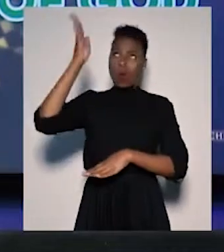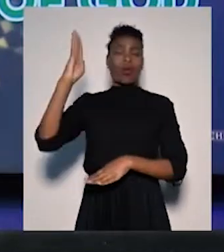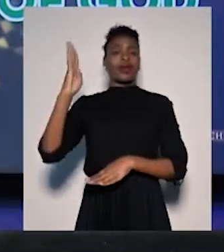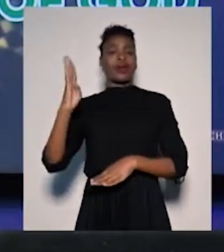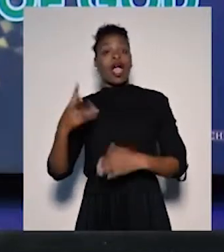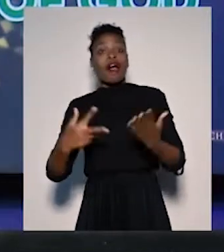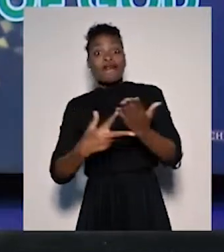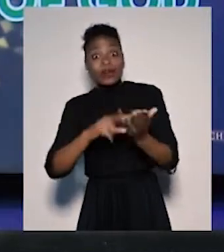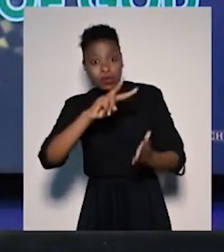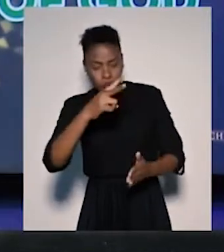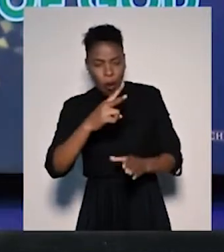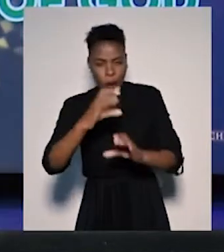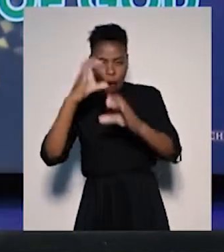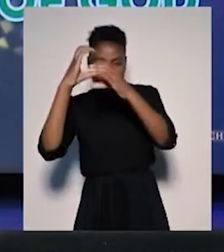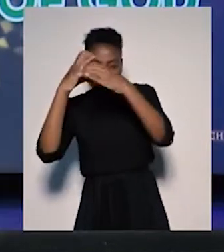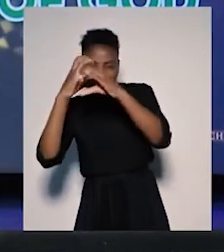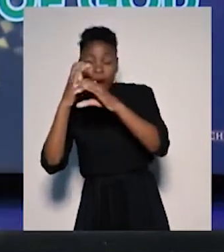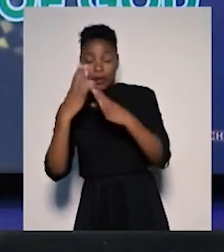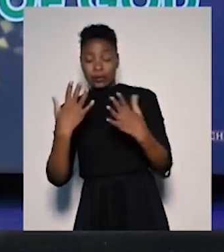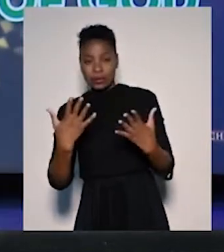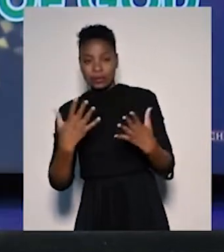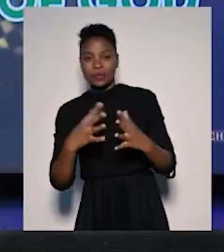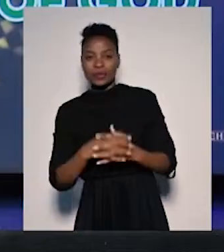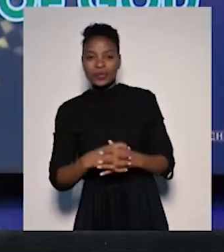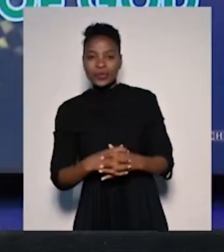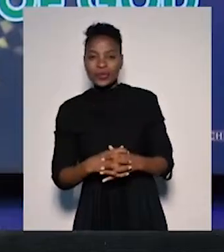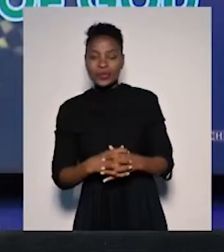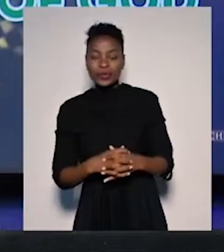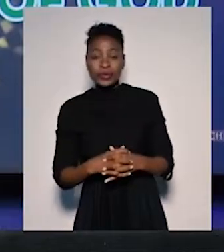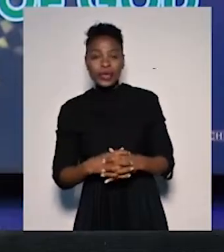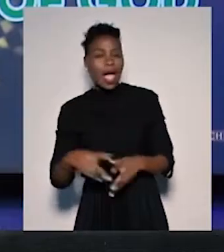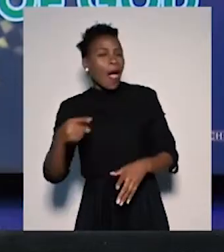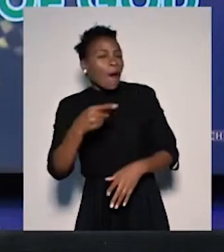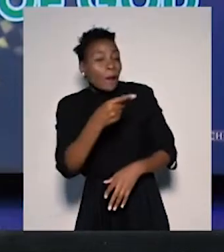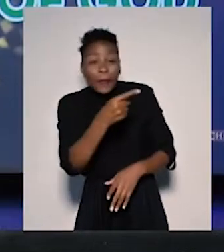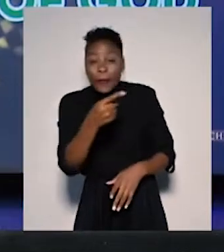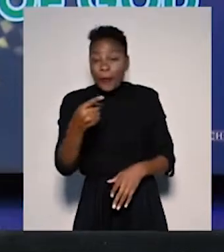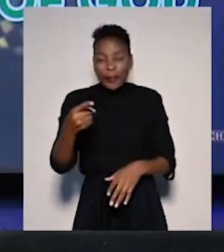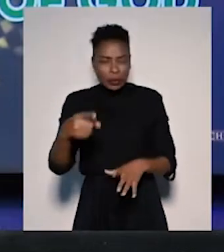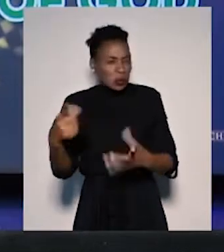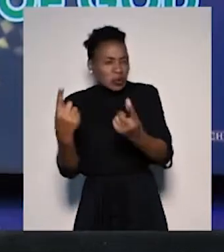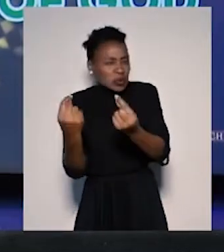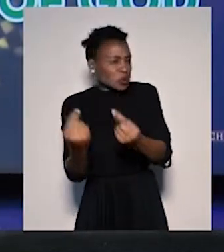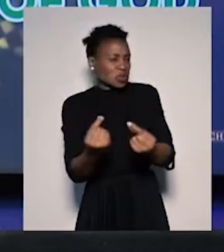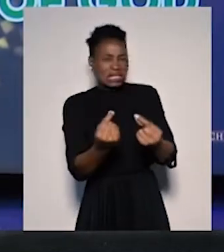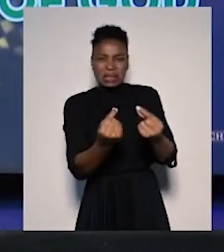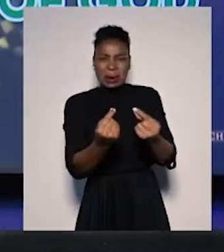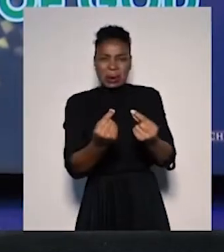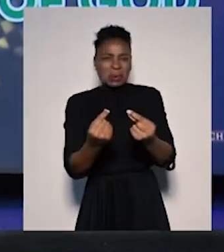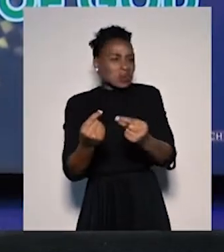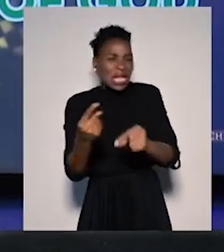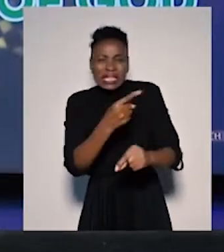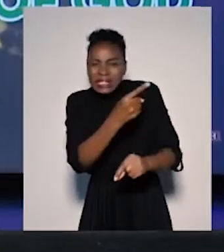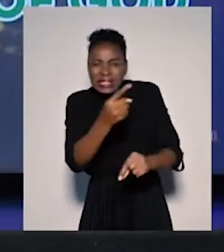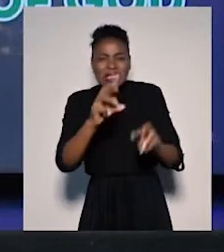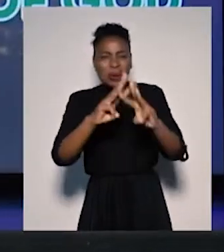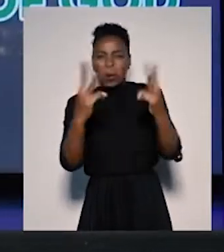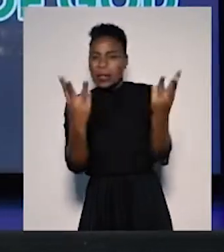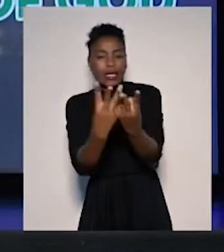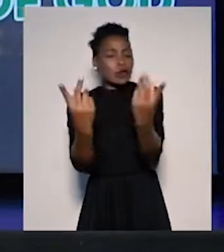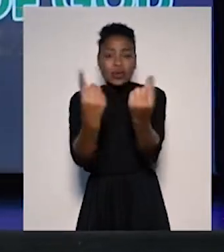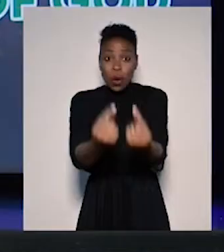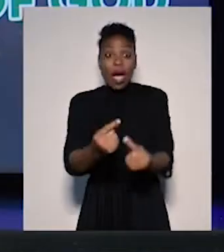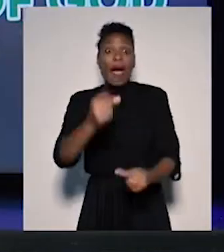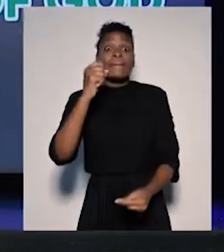verse 2 is where we want to focus, particularly the second part. He says, and be not conformed to this world, but